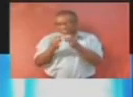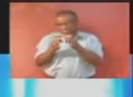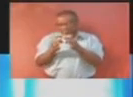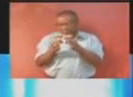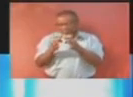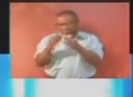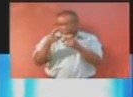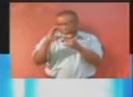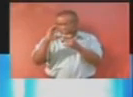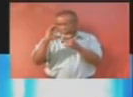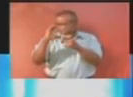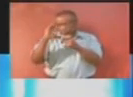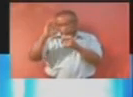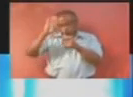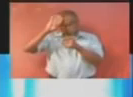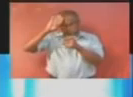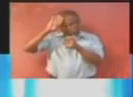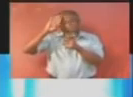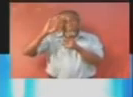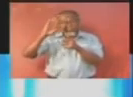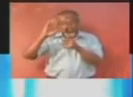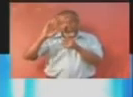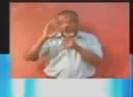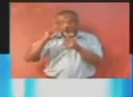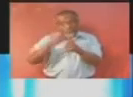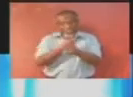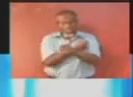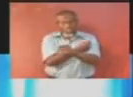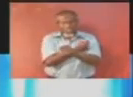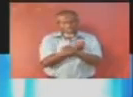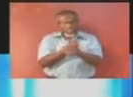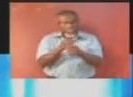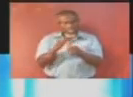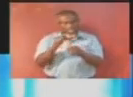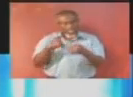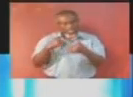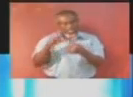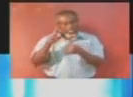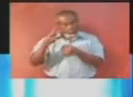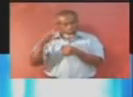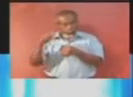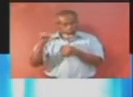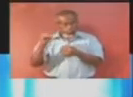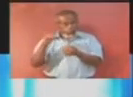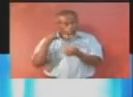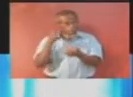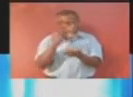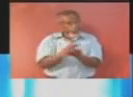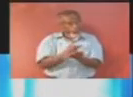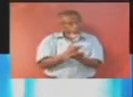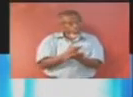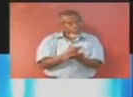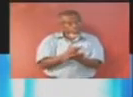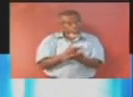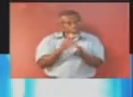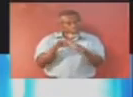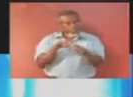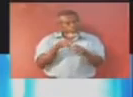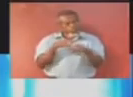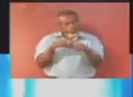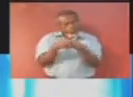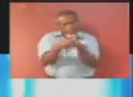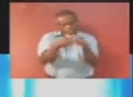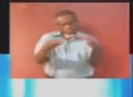vaccines have received WHO approval? And if you have it, can you give us the full listing of vaccines that